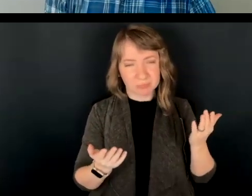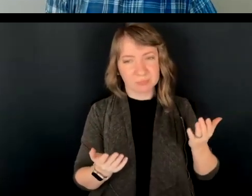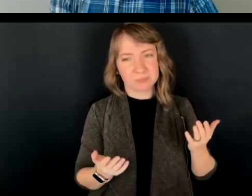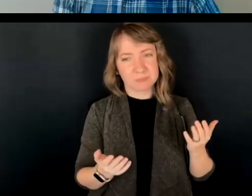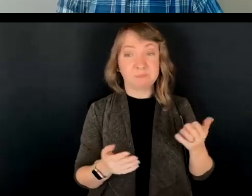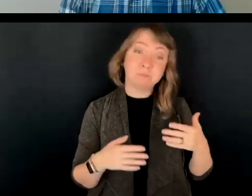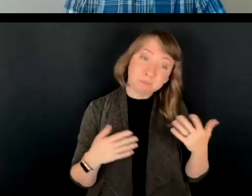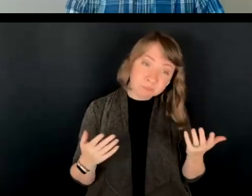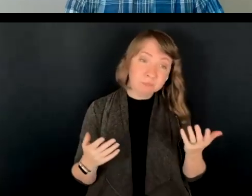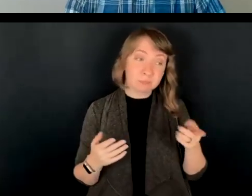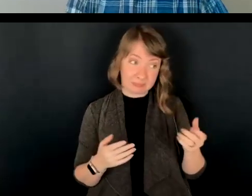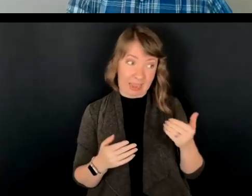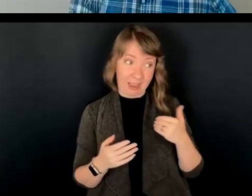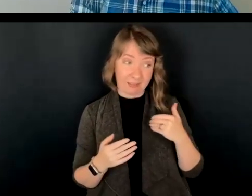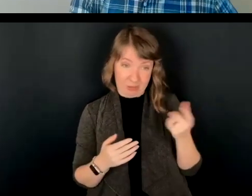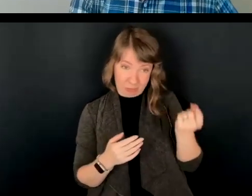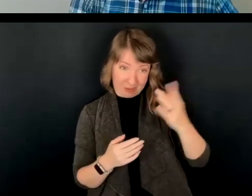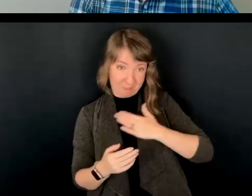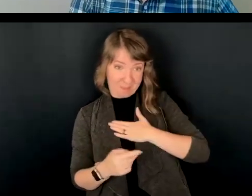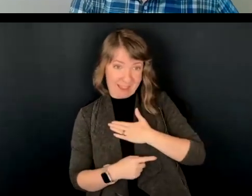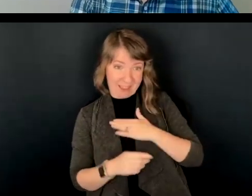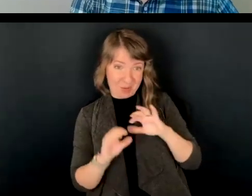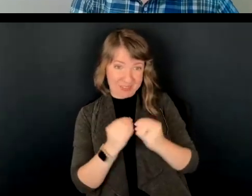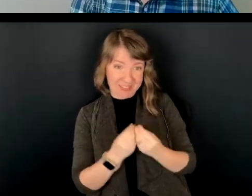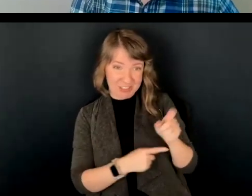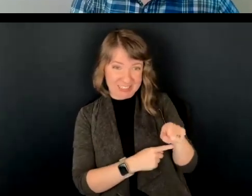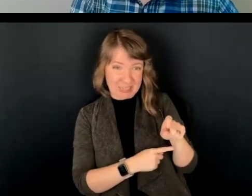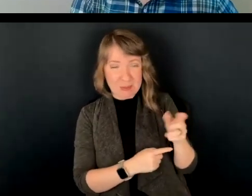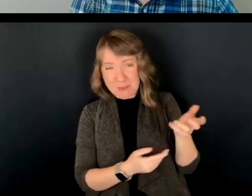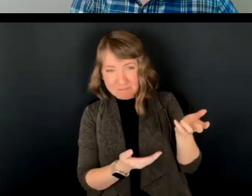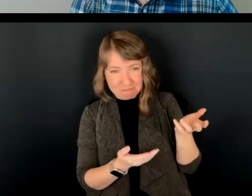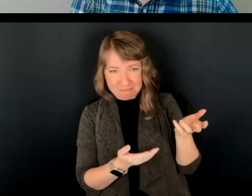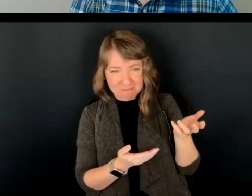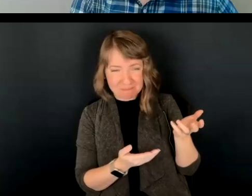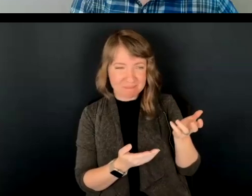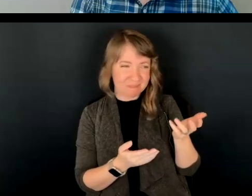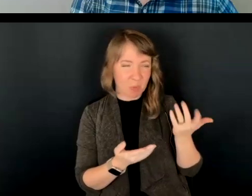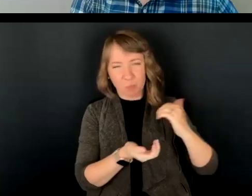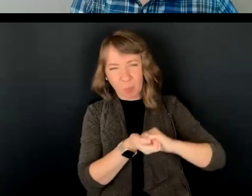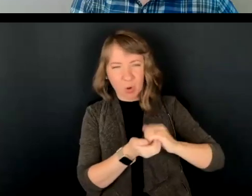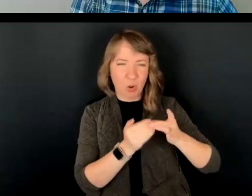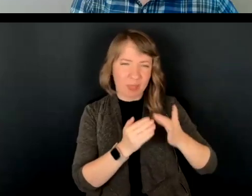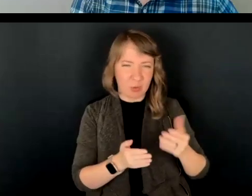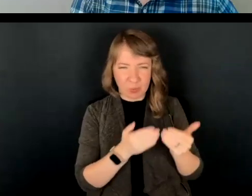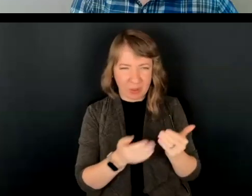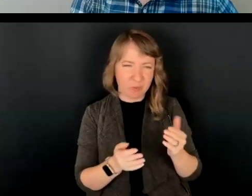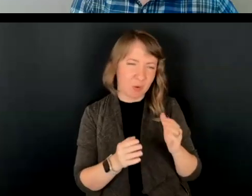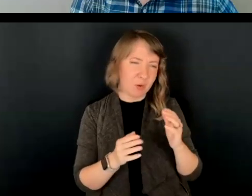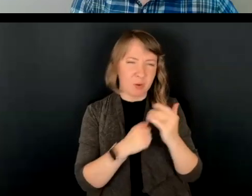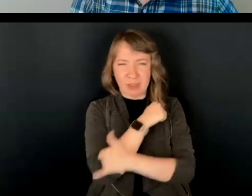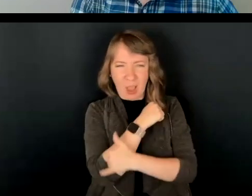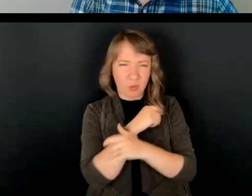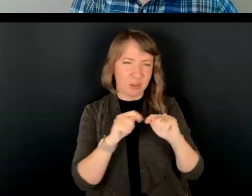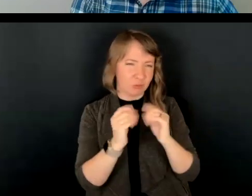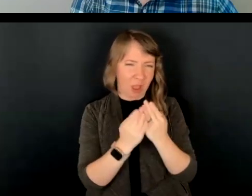an understanding of your needs, as a nonprofit leader or partner, in a leadership position, county, tribe, whatever that is,